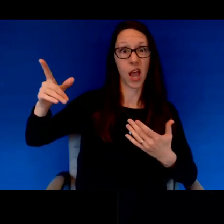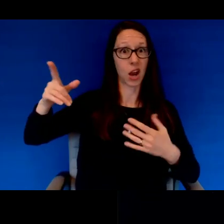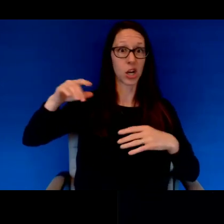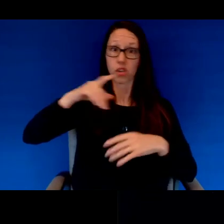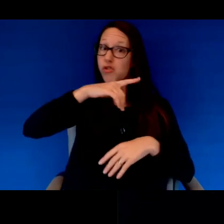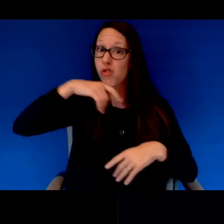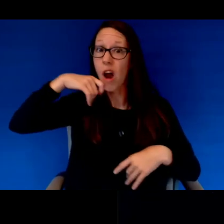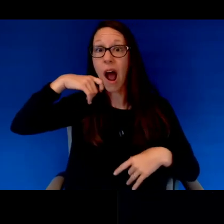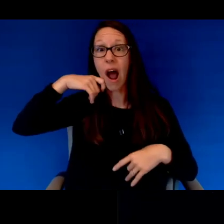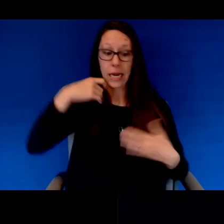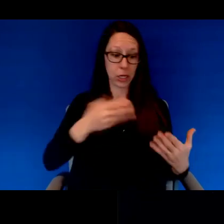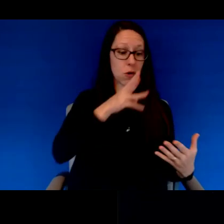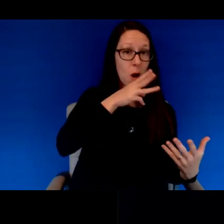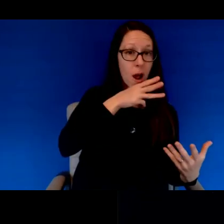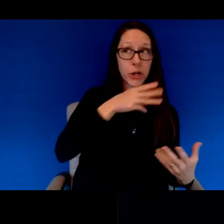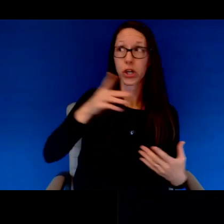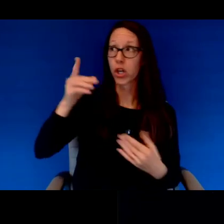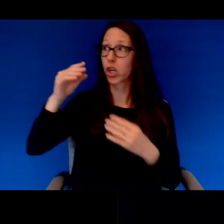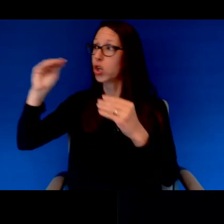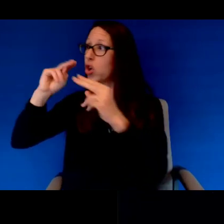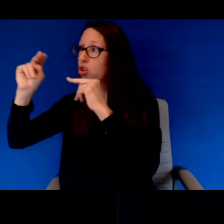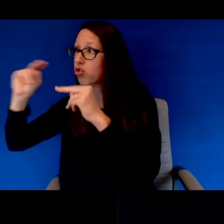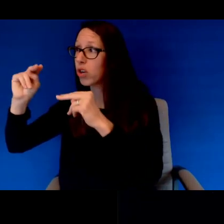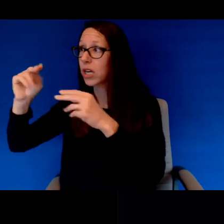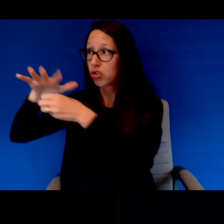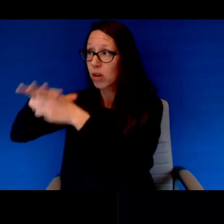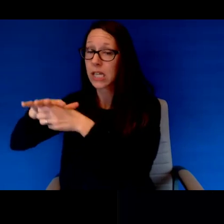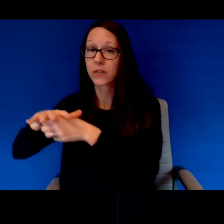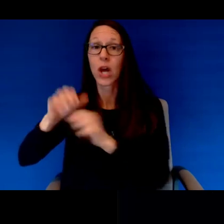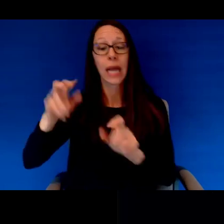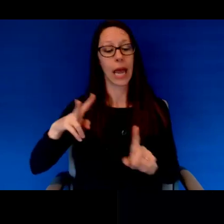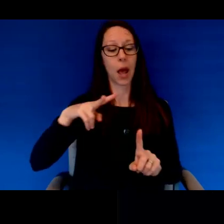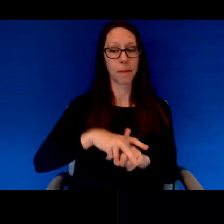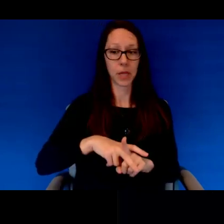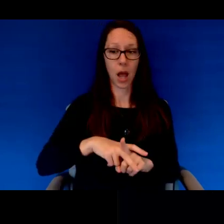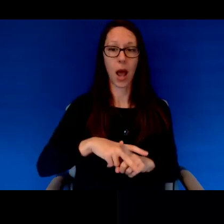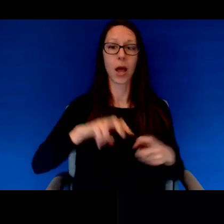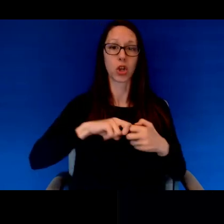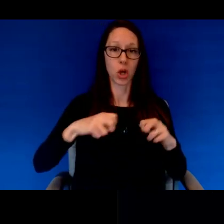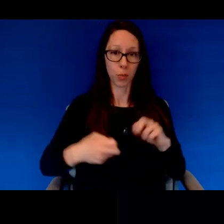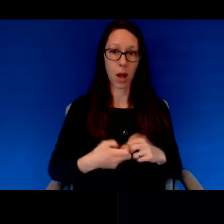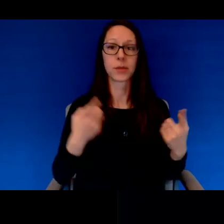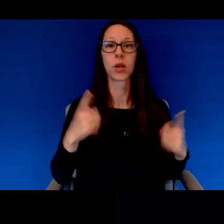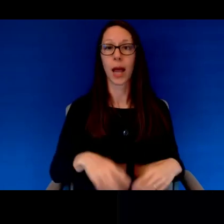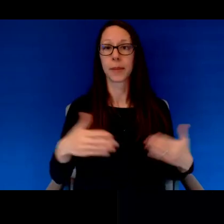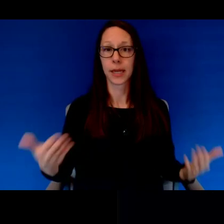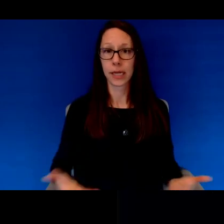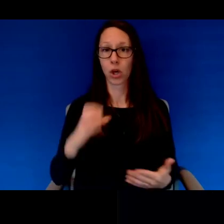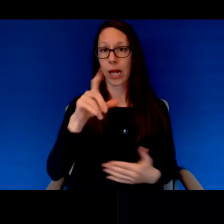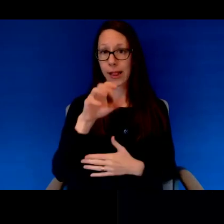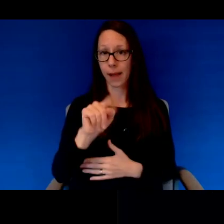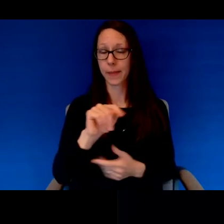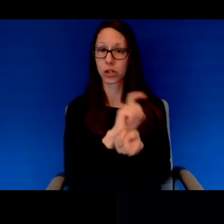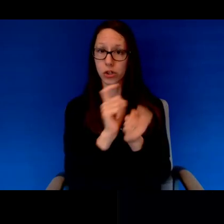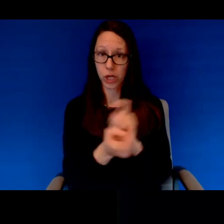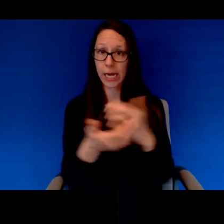nutrients and is very stressful can be applied to the problems that are being caused by climate change on Earth, because climate change